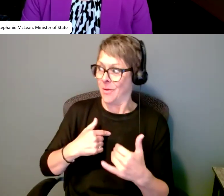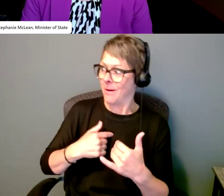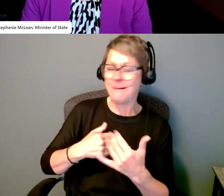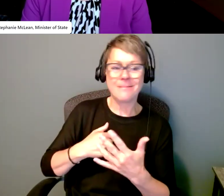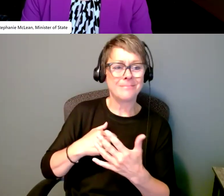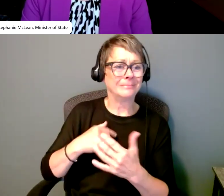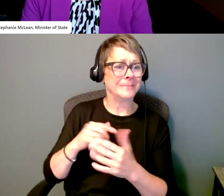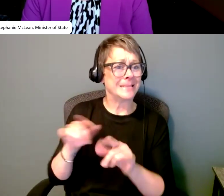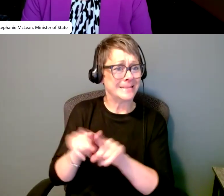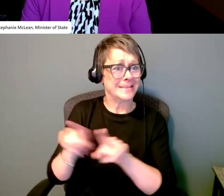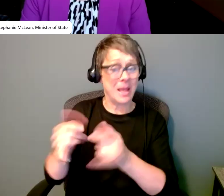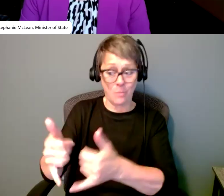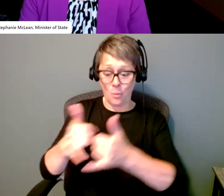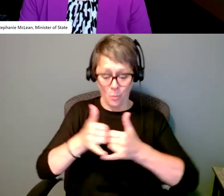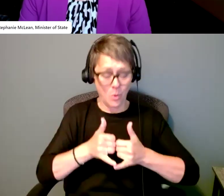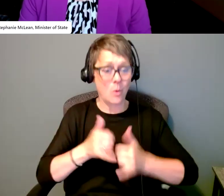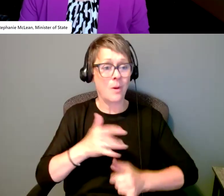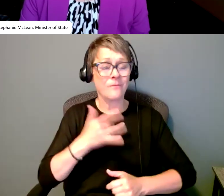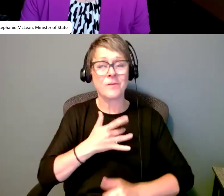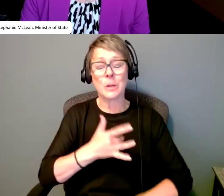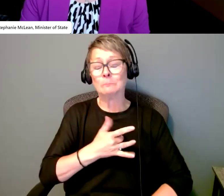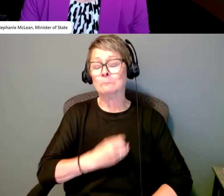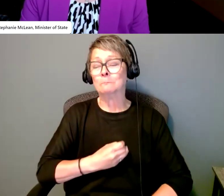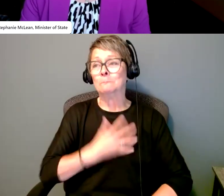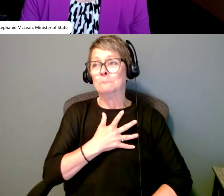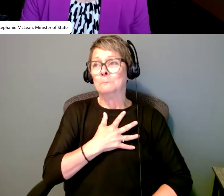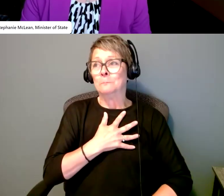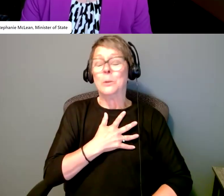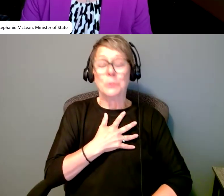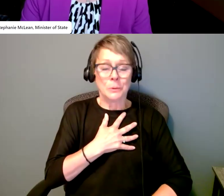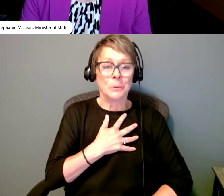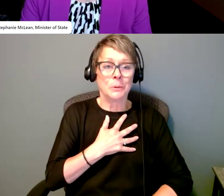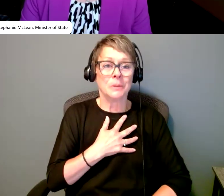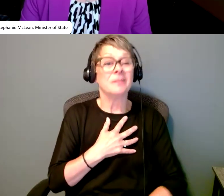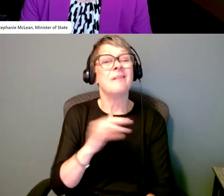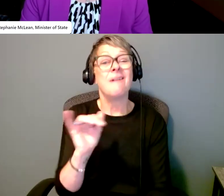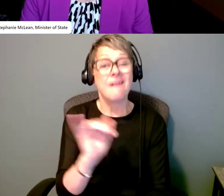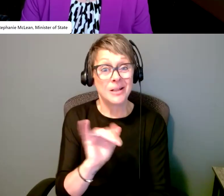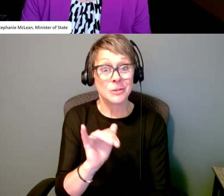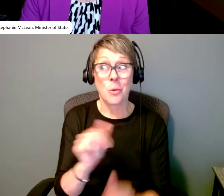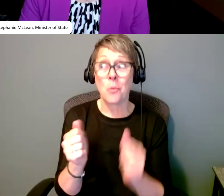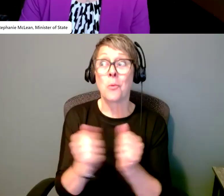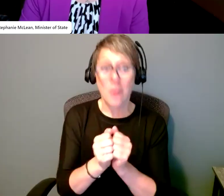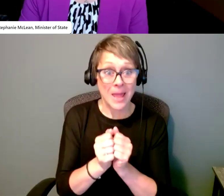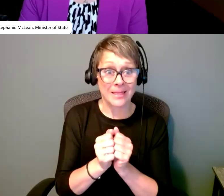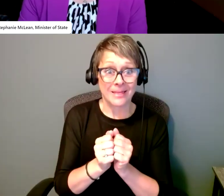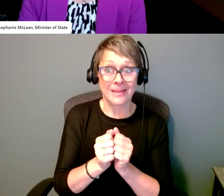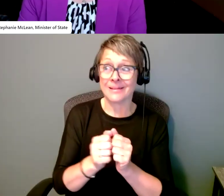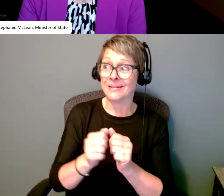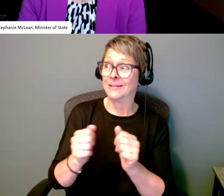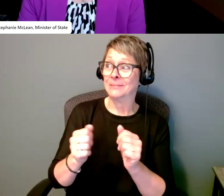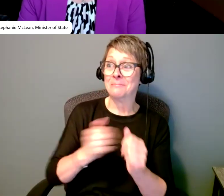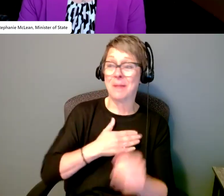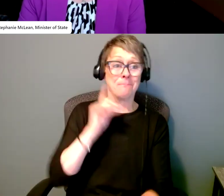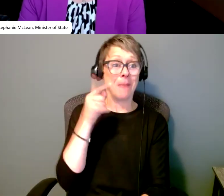is very touching to me. And also to be receiving this with my boss, I guess.